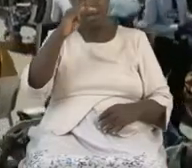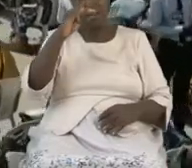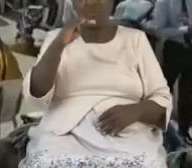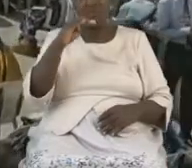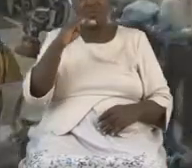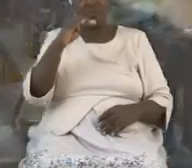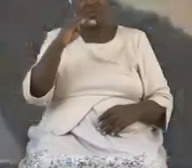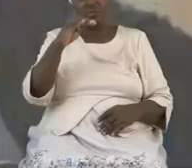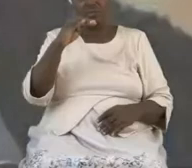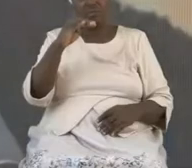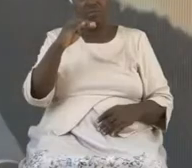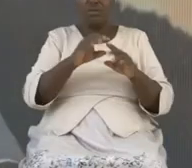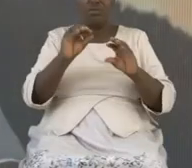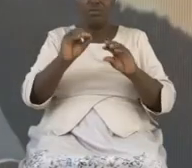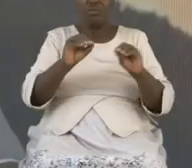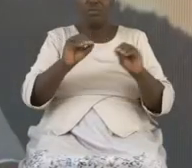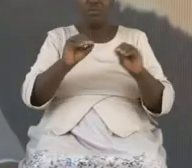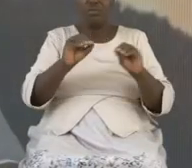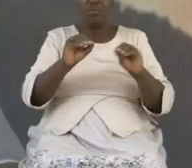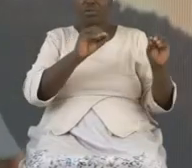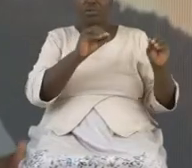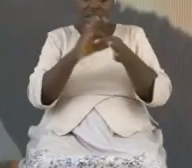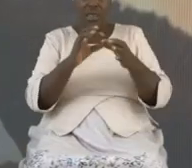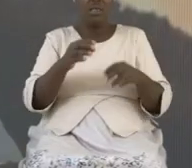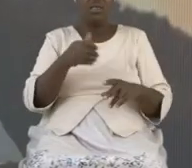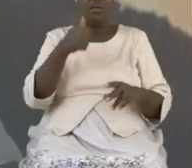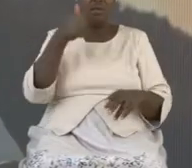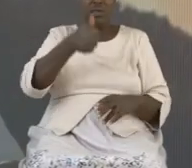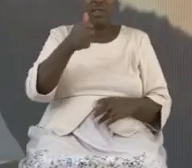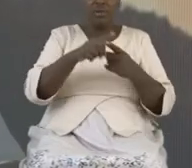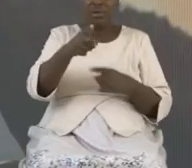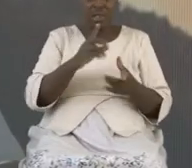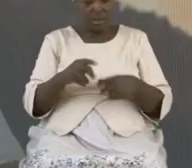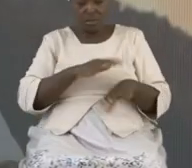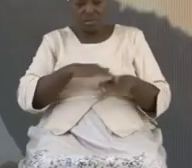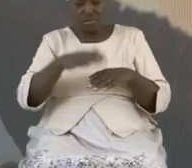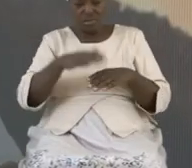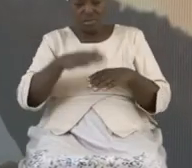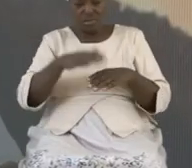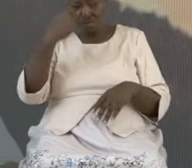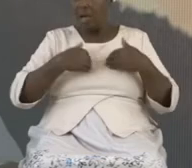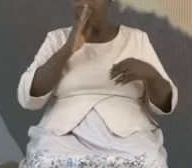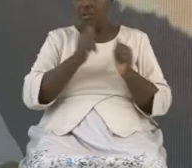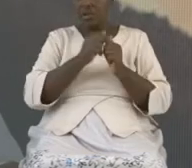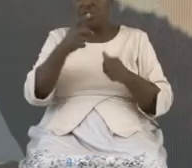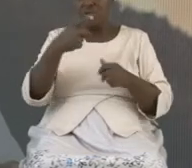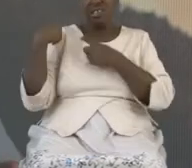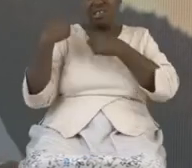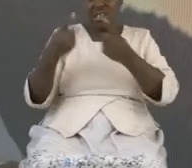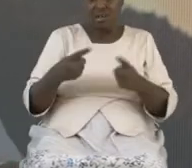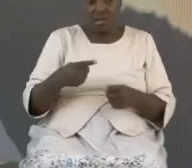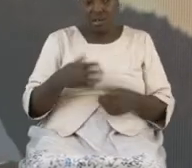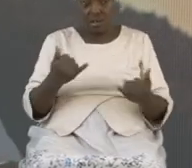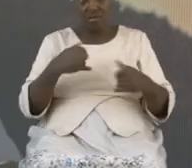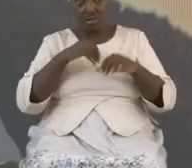and with you, always with you. I've been with you since birth. Are you going to deny me and disown